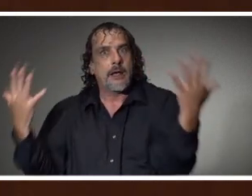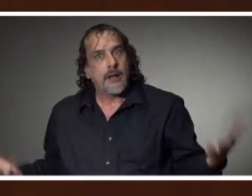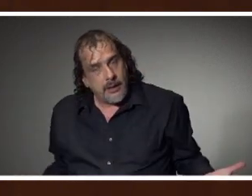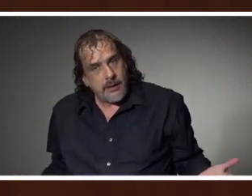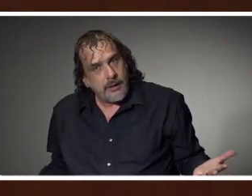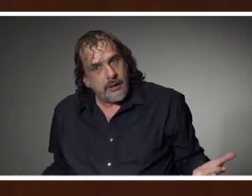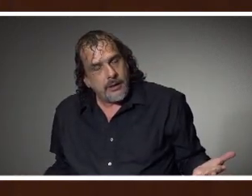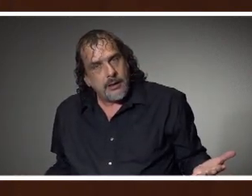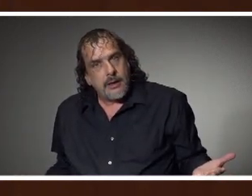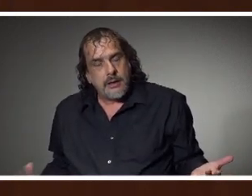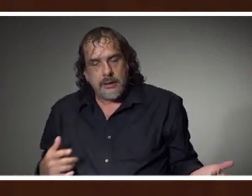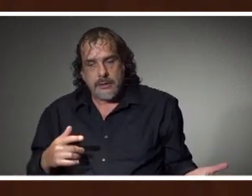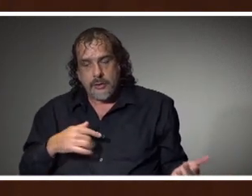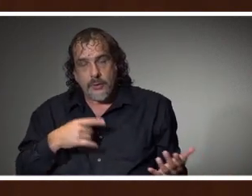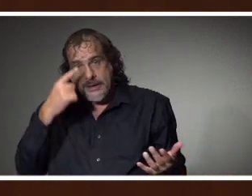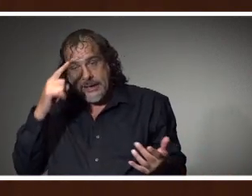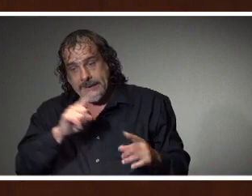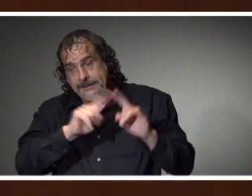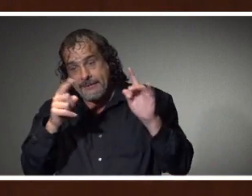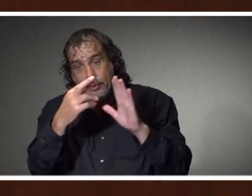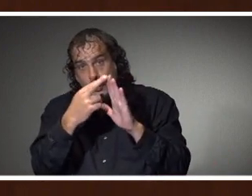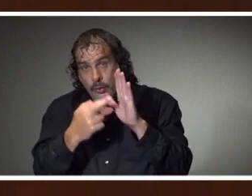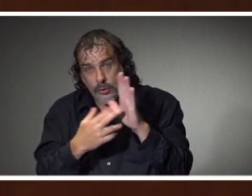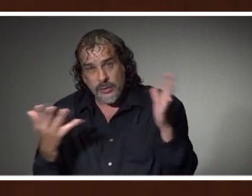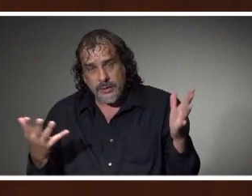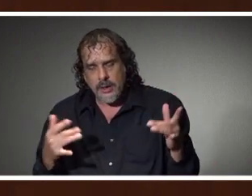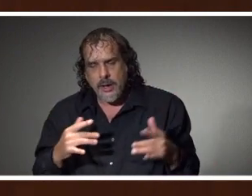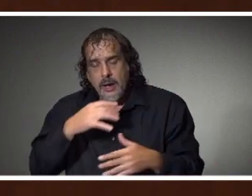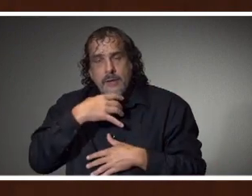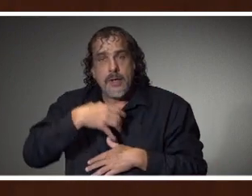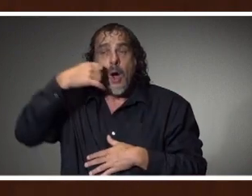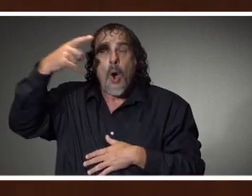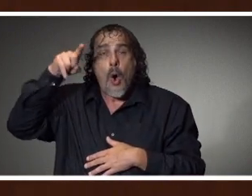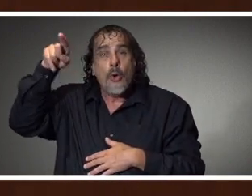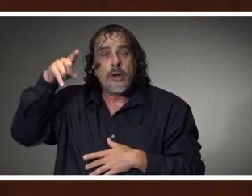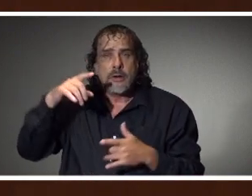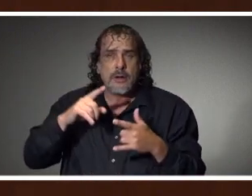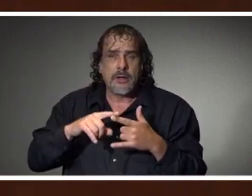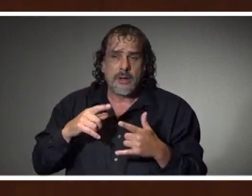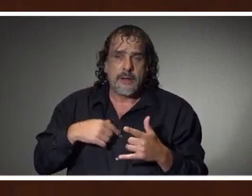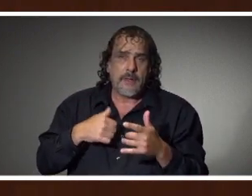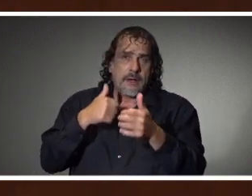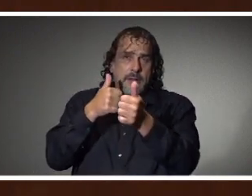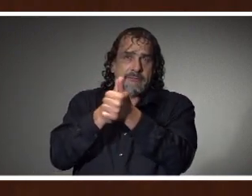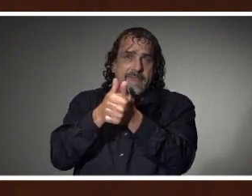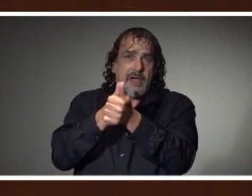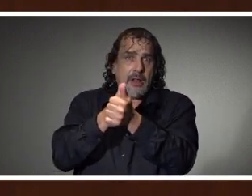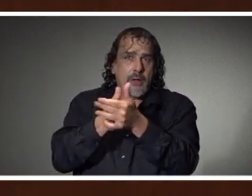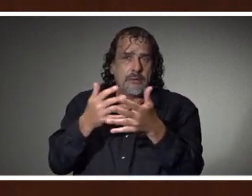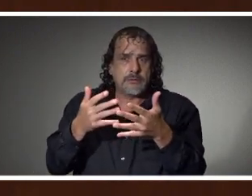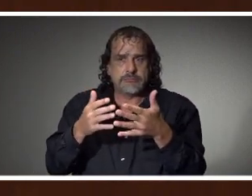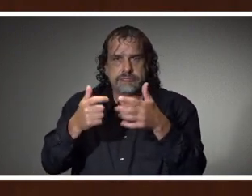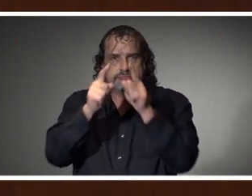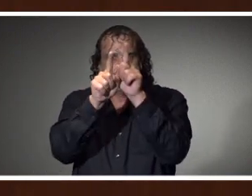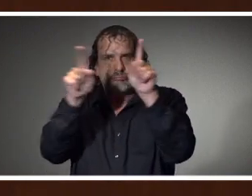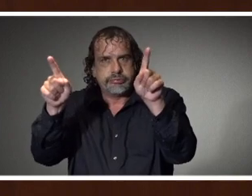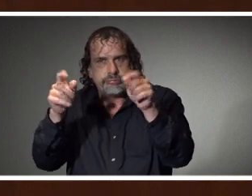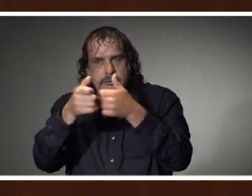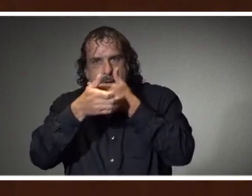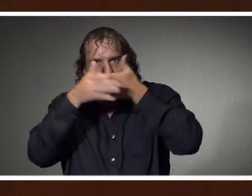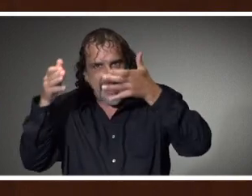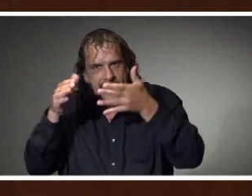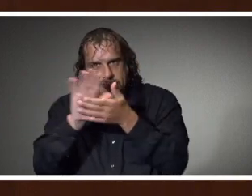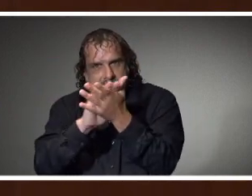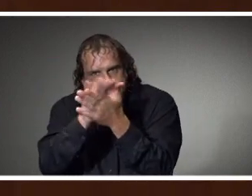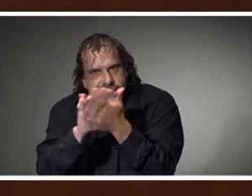need to be different considerations. The good thing is that older kids are going to be a little bit more able to follow, hopefully, social distancing and wear masks and that